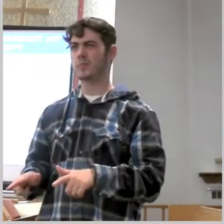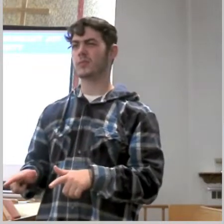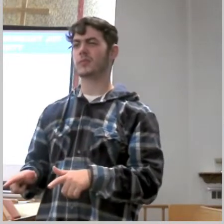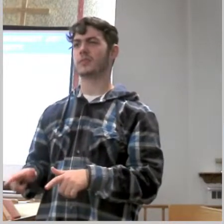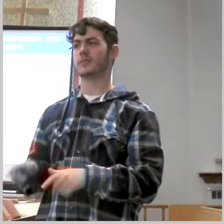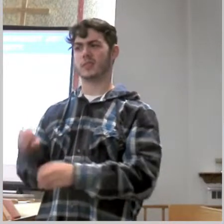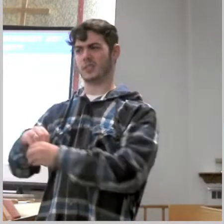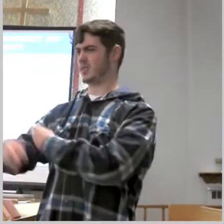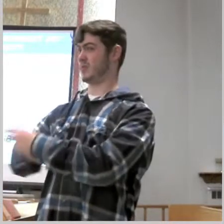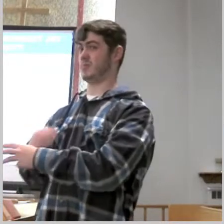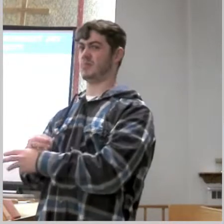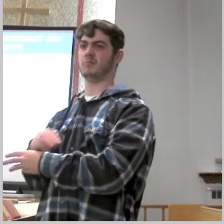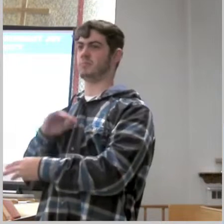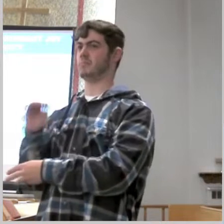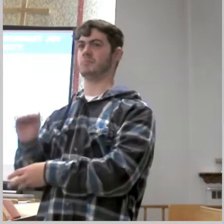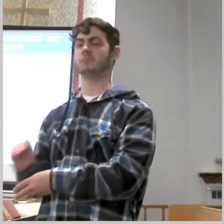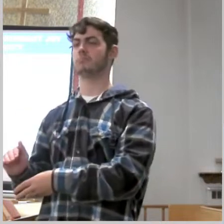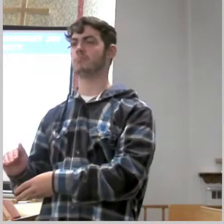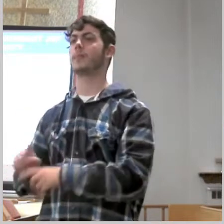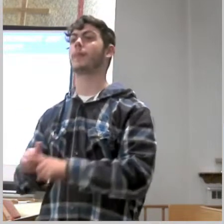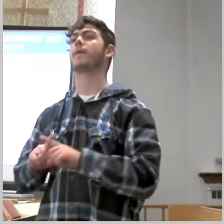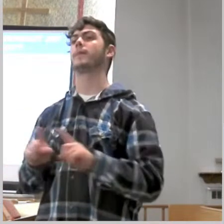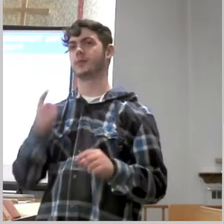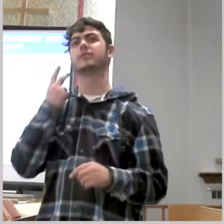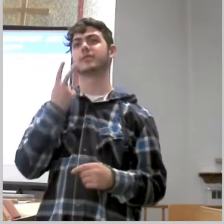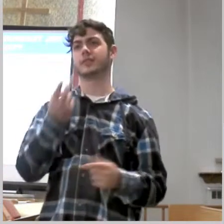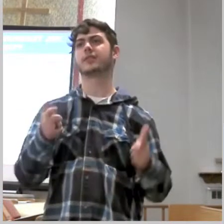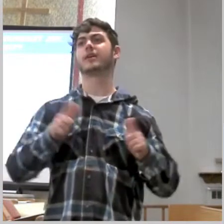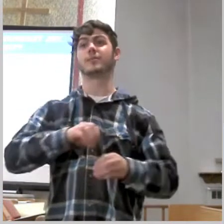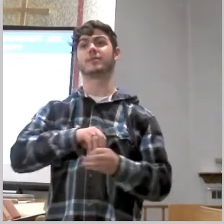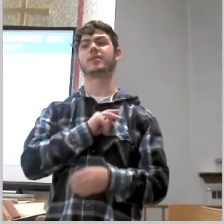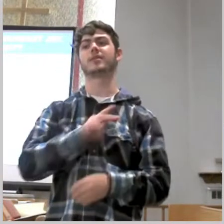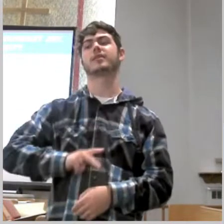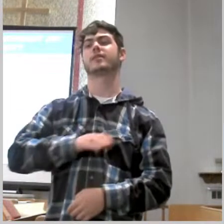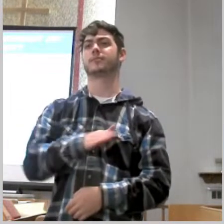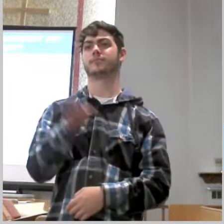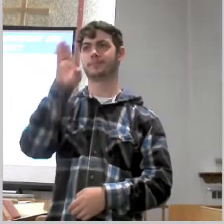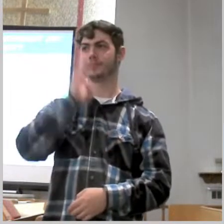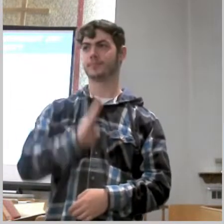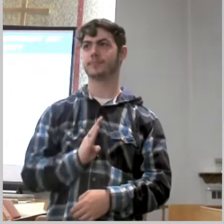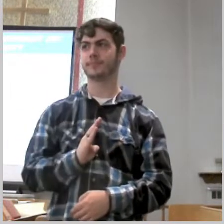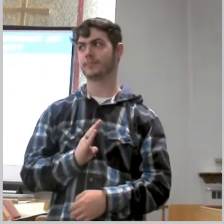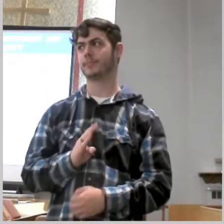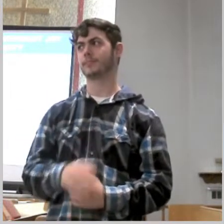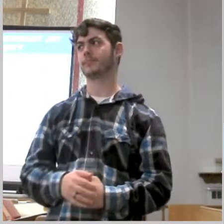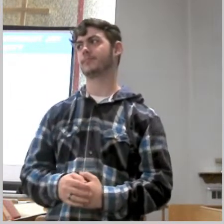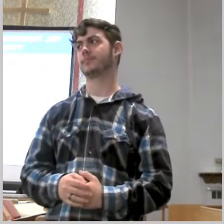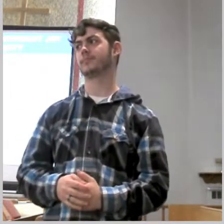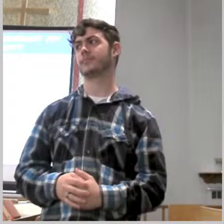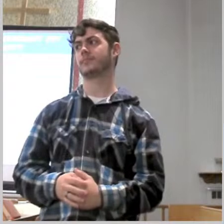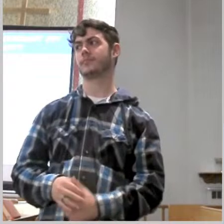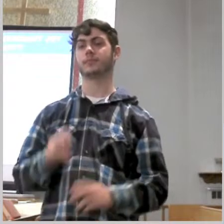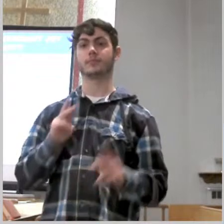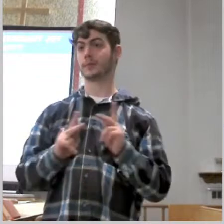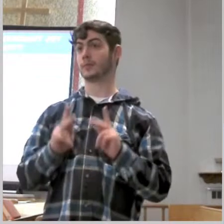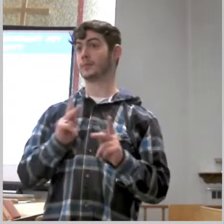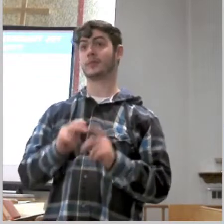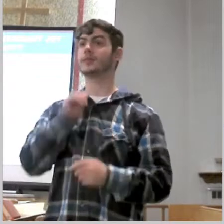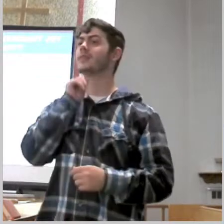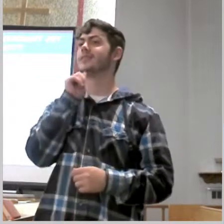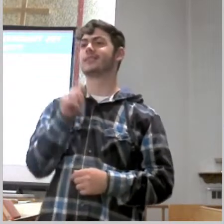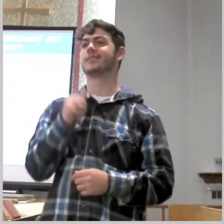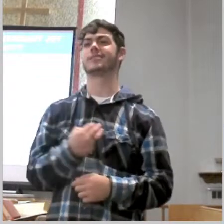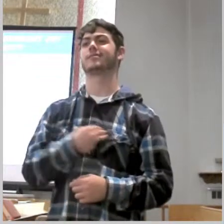it happening here in the kingdom of God. It's really an out-of-the-world response by people who are not citizens of the